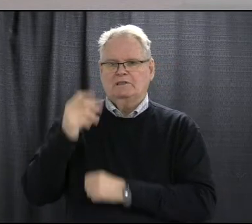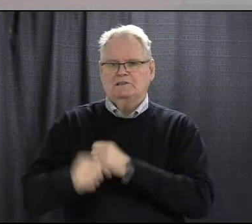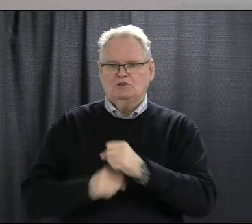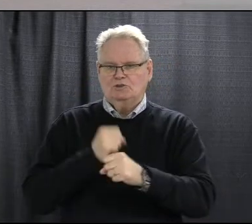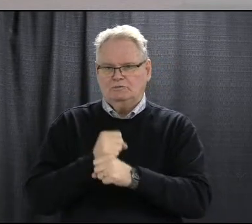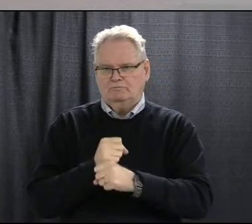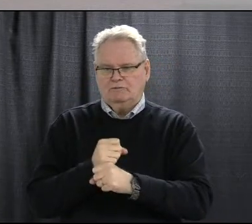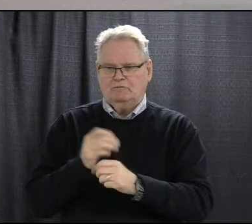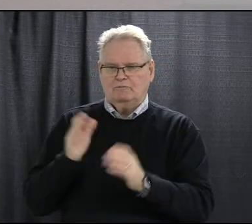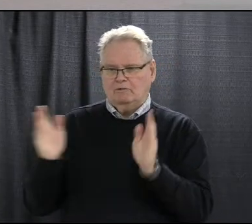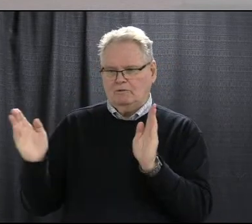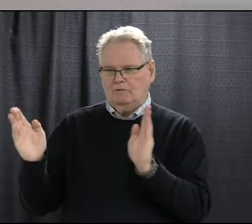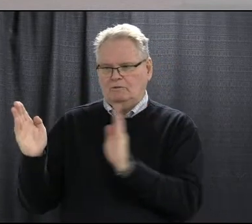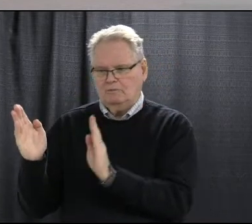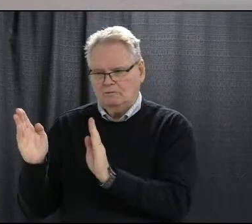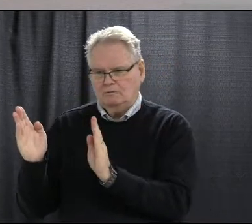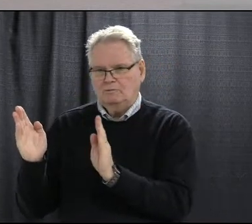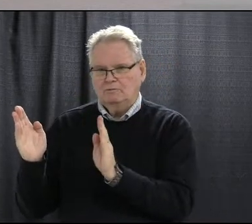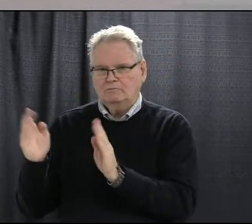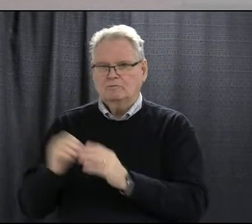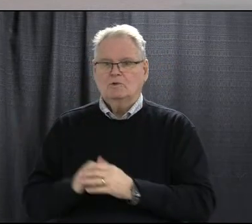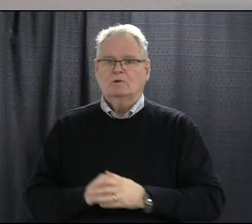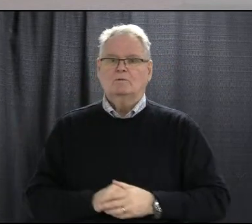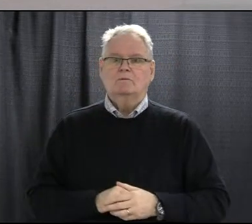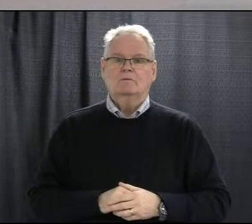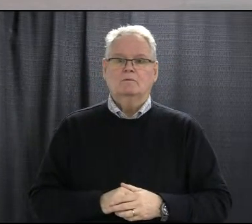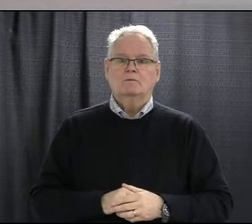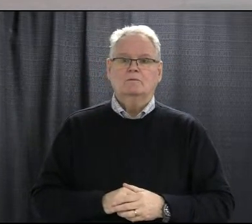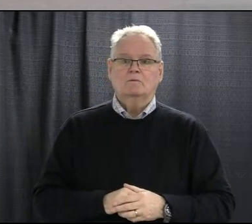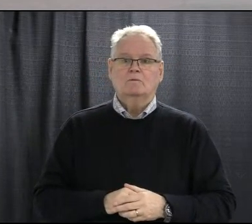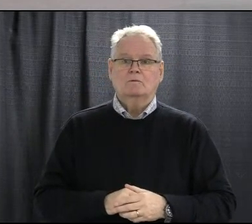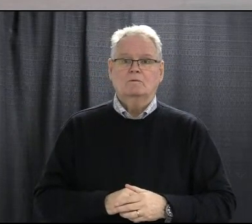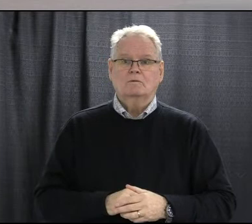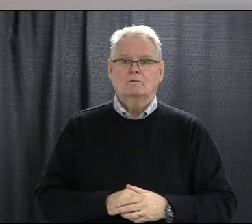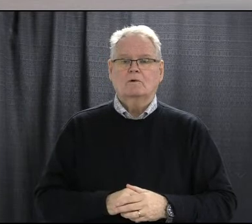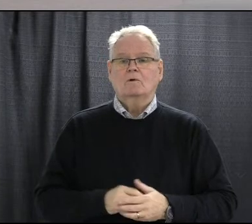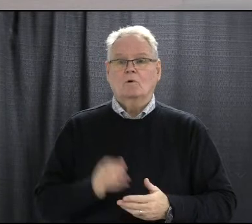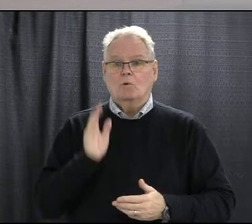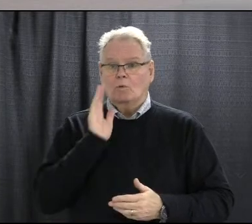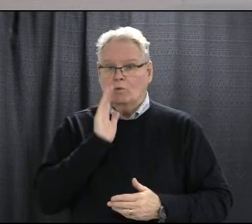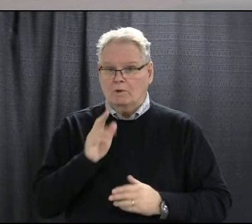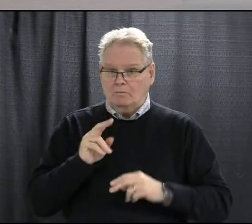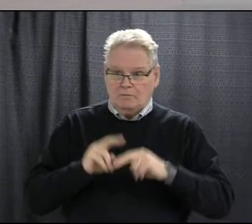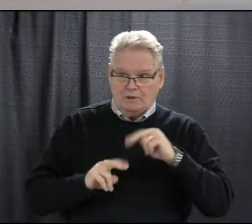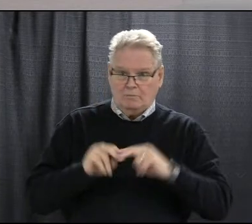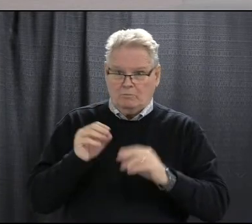up its infrastructure in order to make this happen in those areas? So for Labrador, and I think,